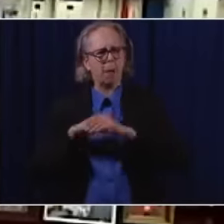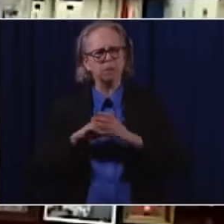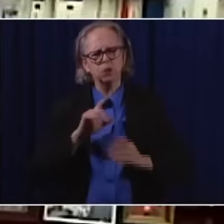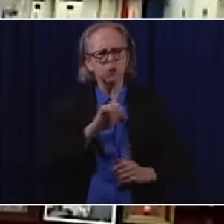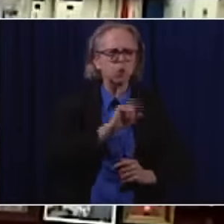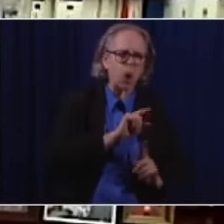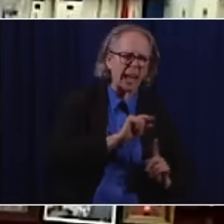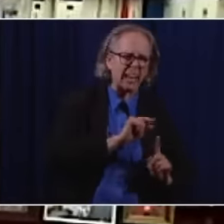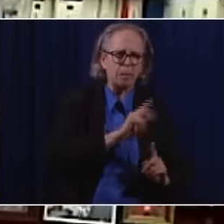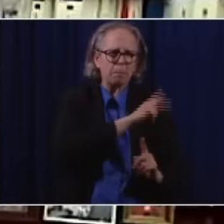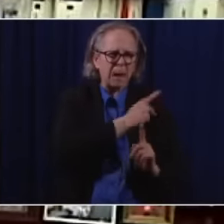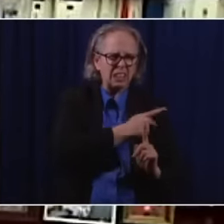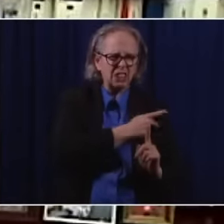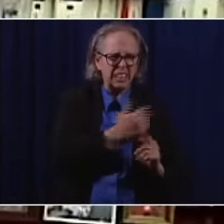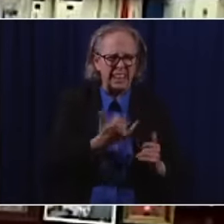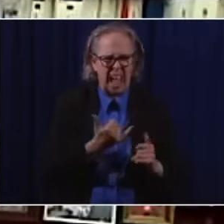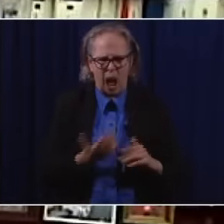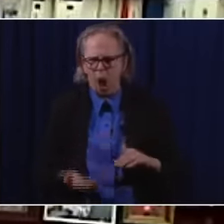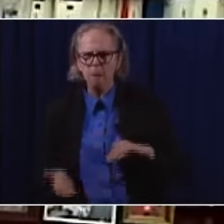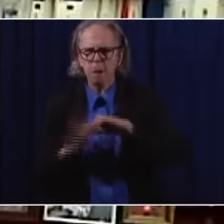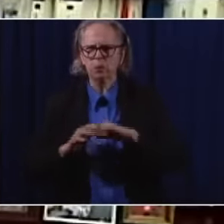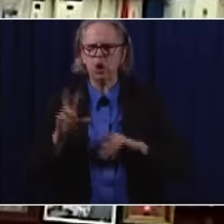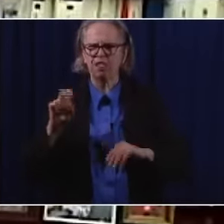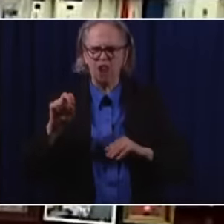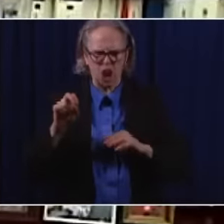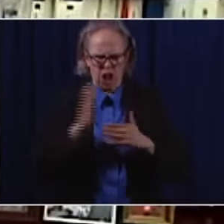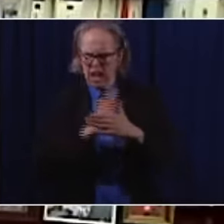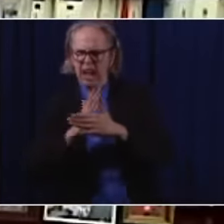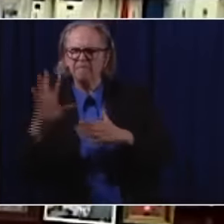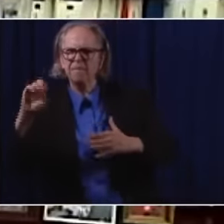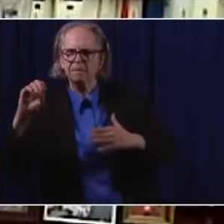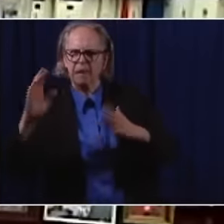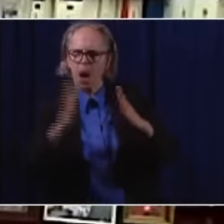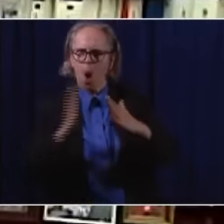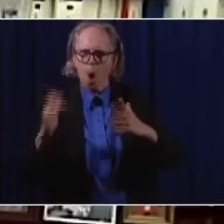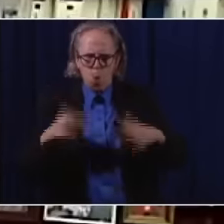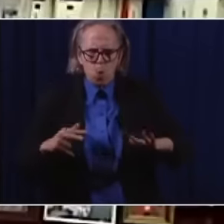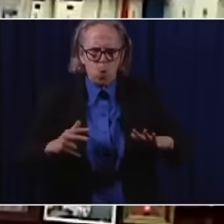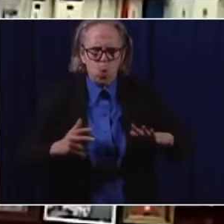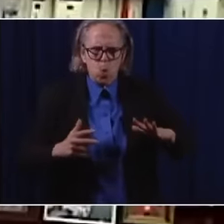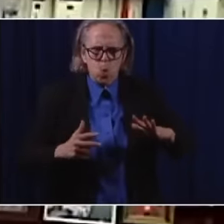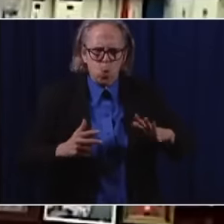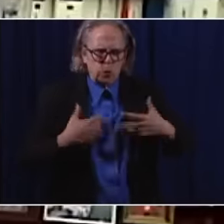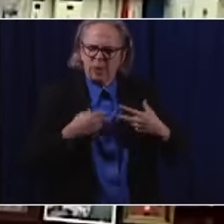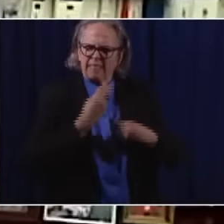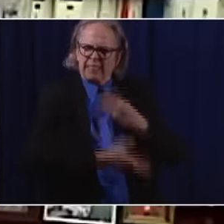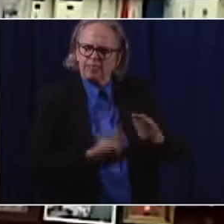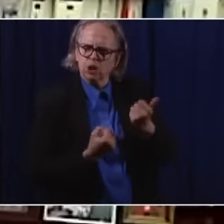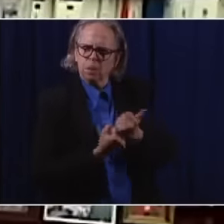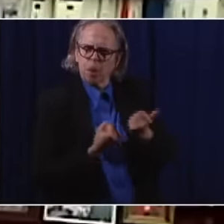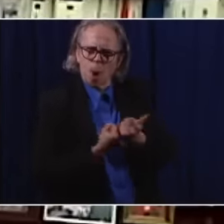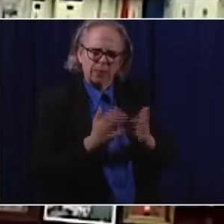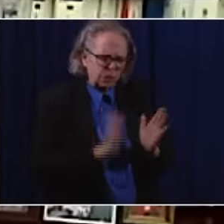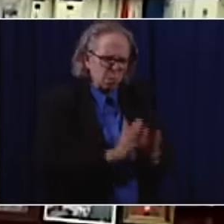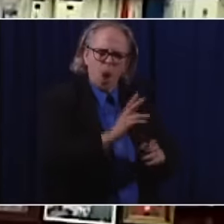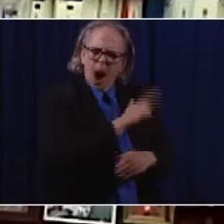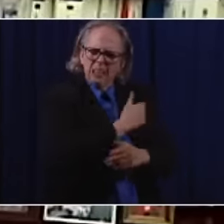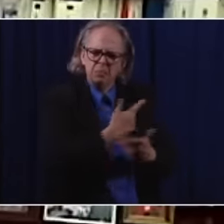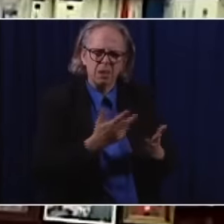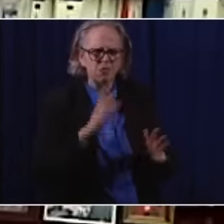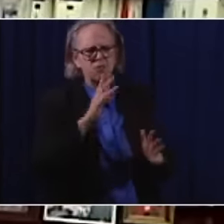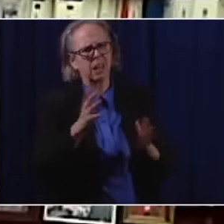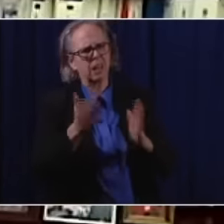now. So we're doing our best to support those local hospitals. There's excellent doctors, nurses, pharmacists working in those hospitals.